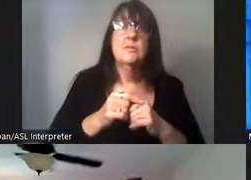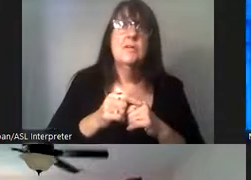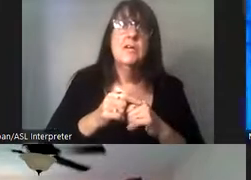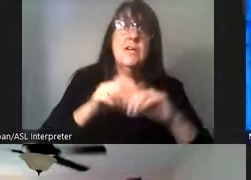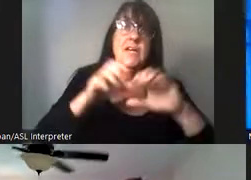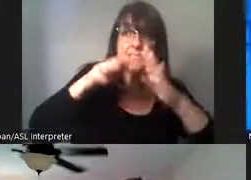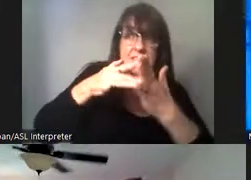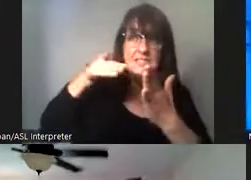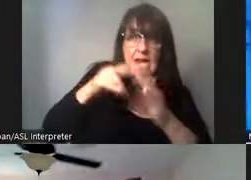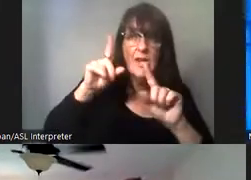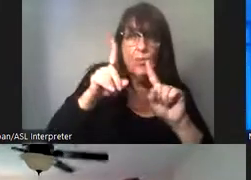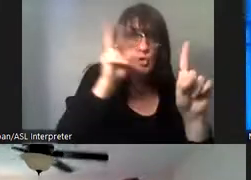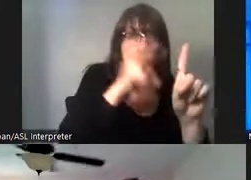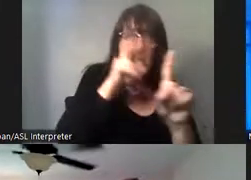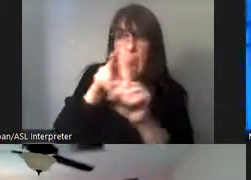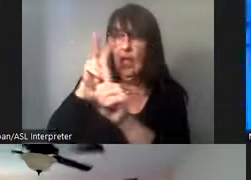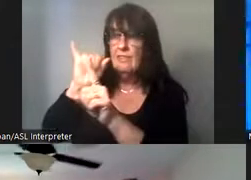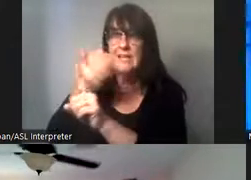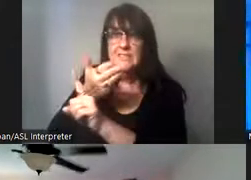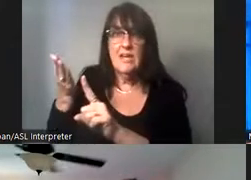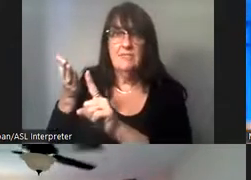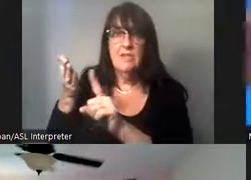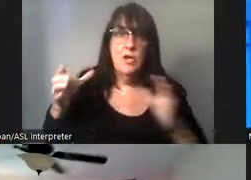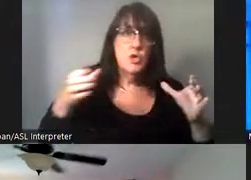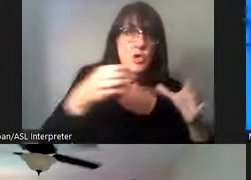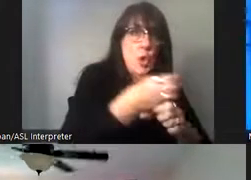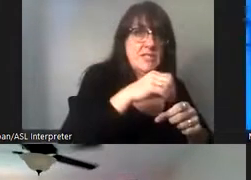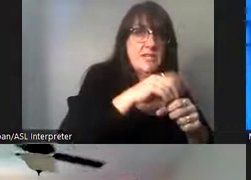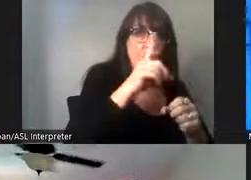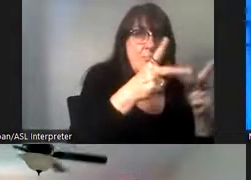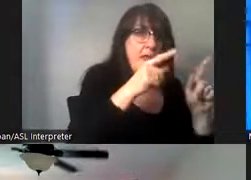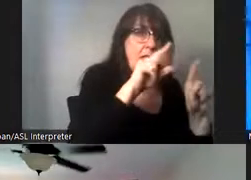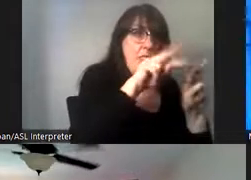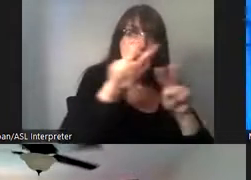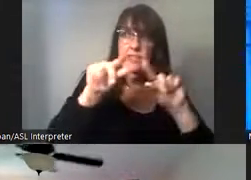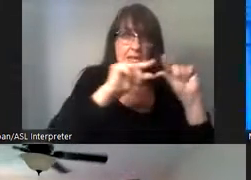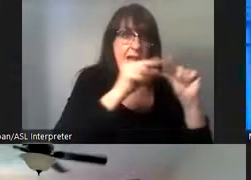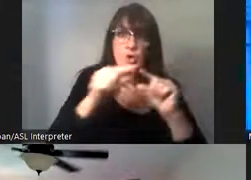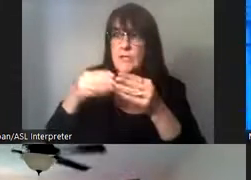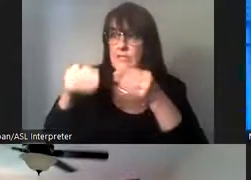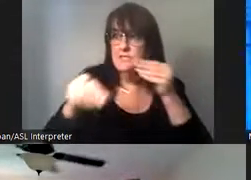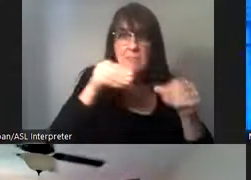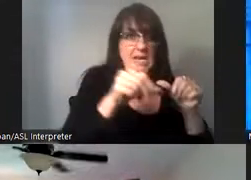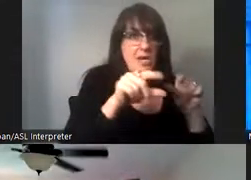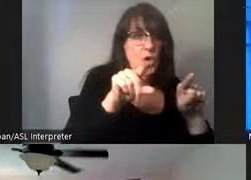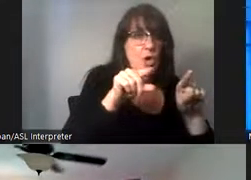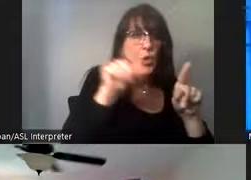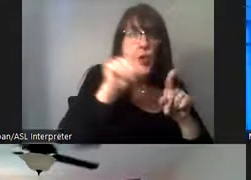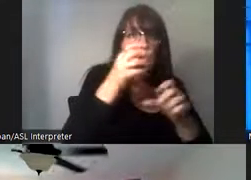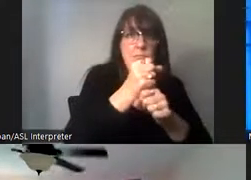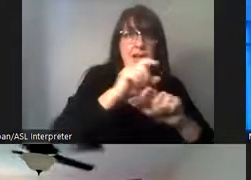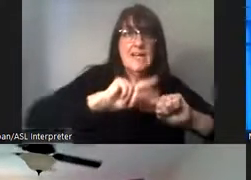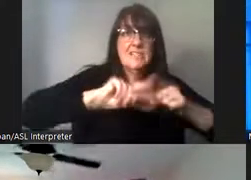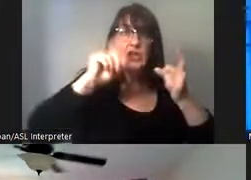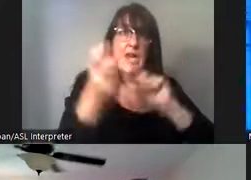where you apply that scalpel. Don't just go into one place, but look at our categories of spend and figure out where you make the most difference. And